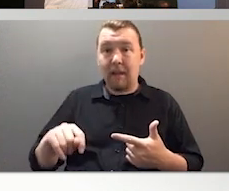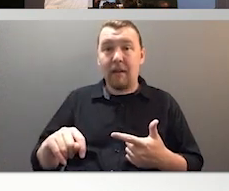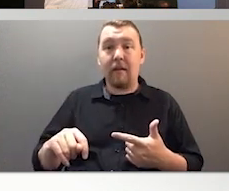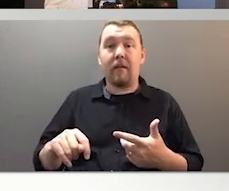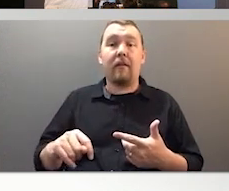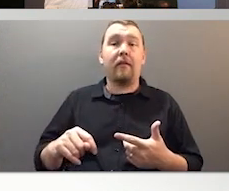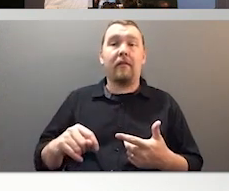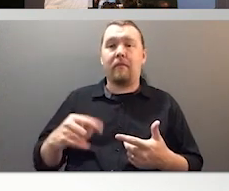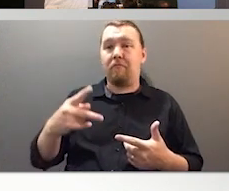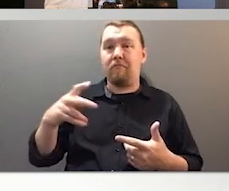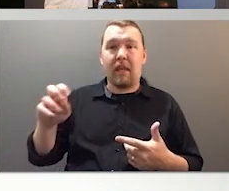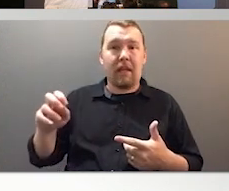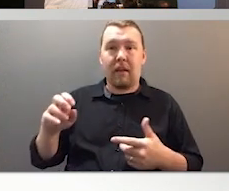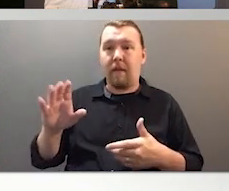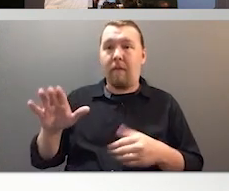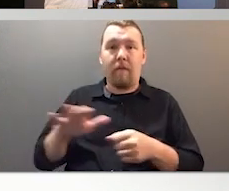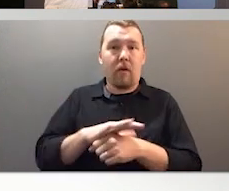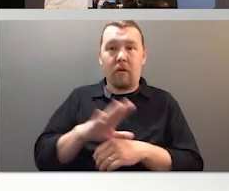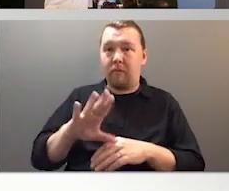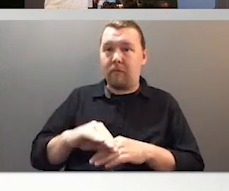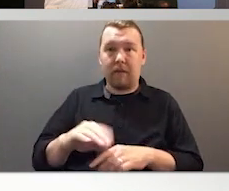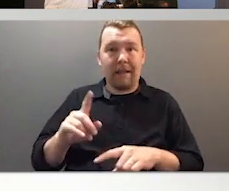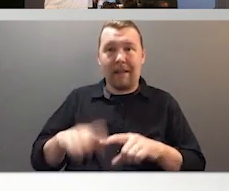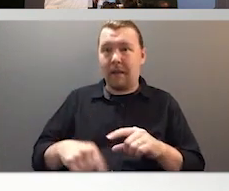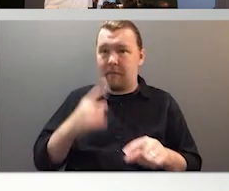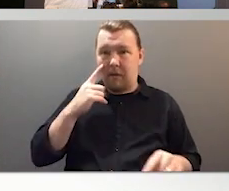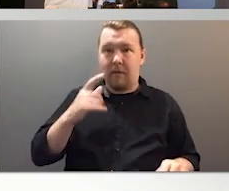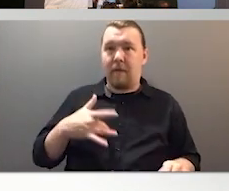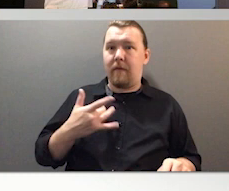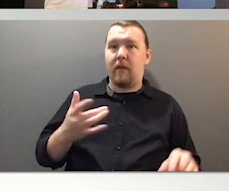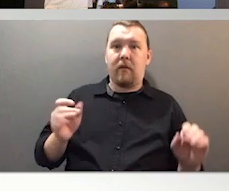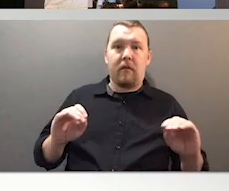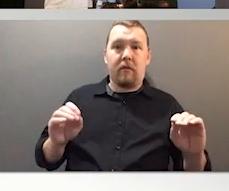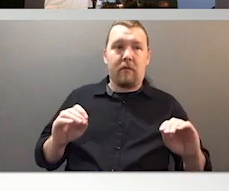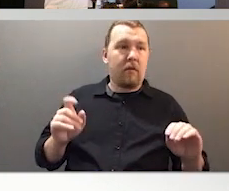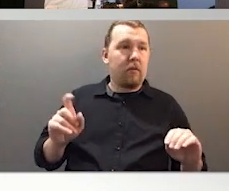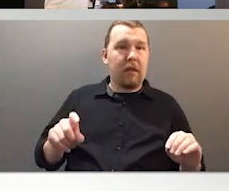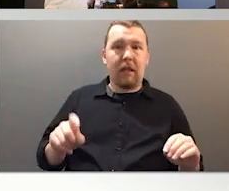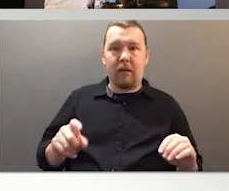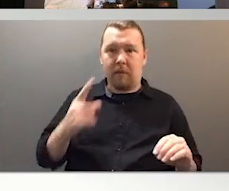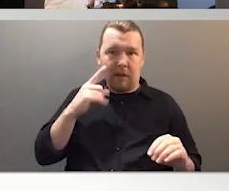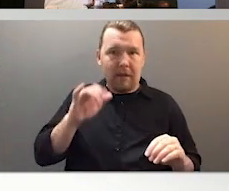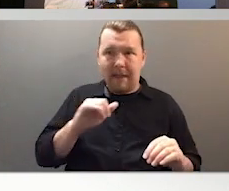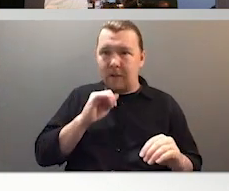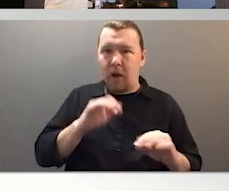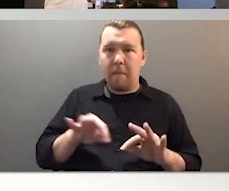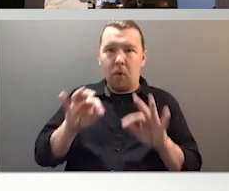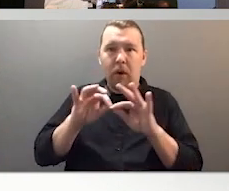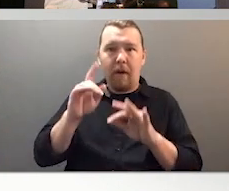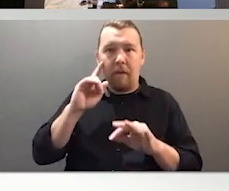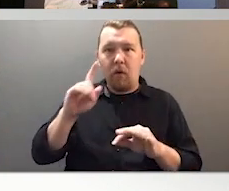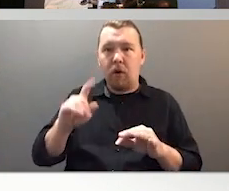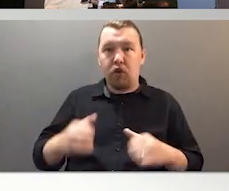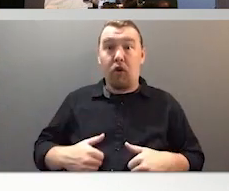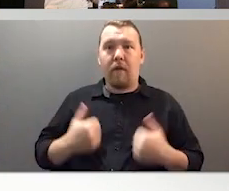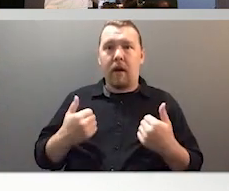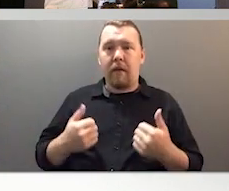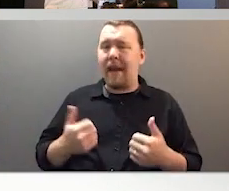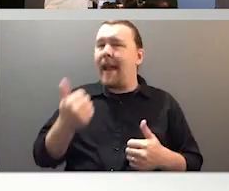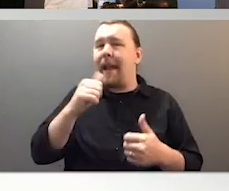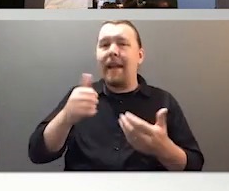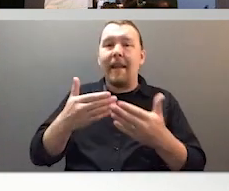bladder because we don't feel the need to, because you don't need that to survive. Anything below the diaphragm, you don't need to